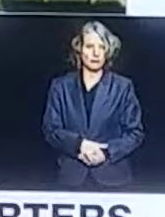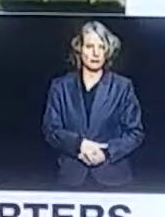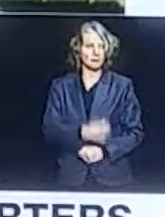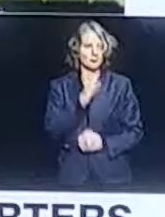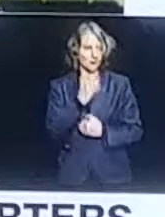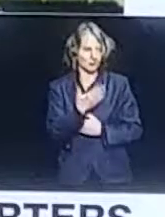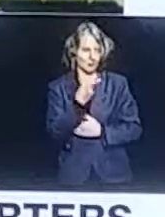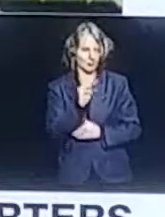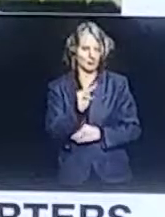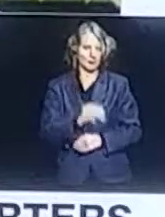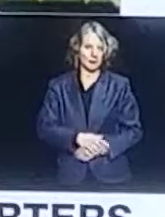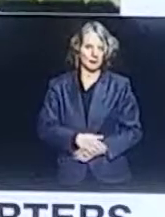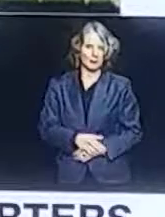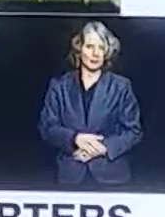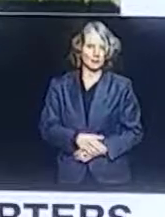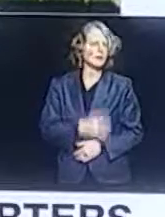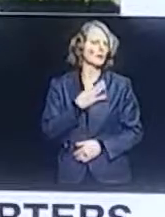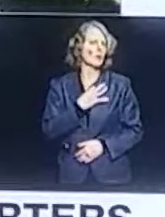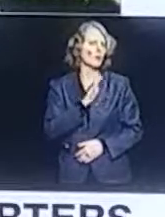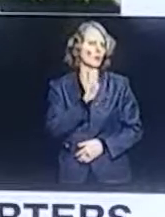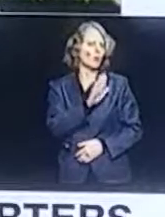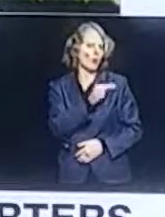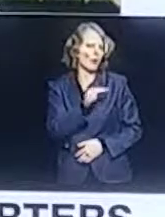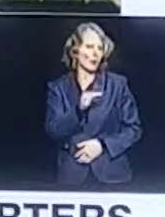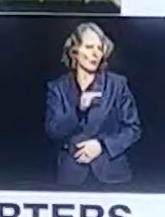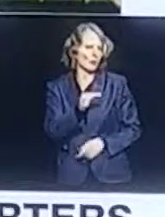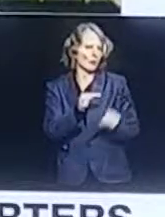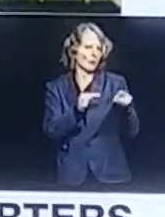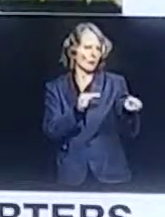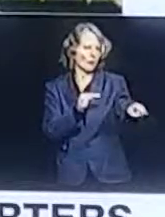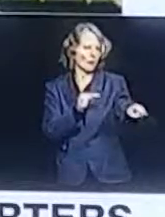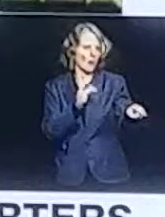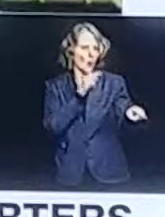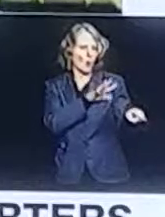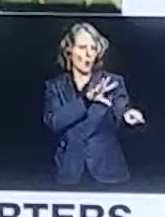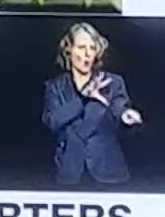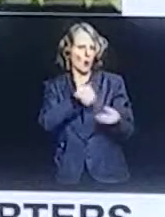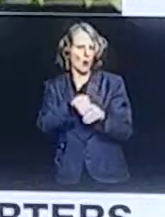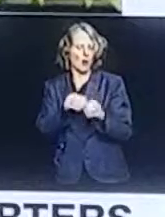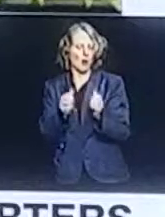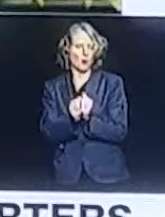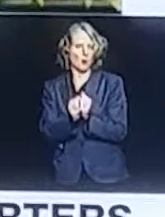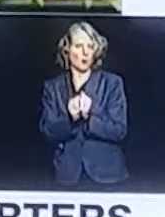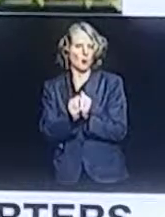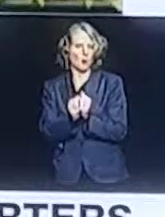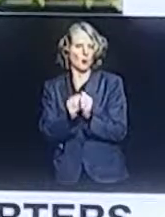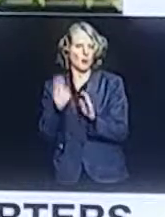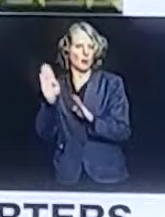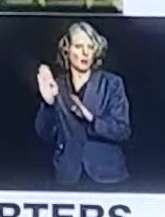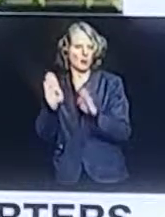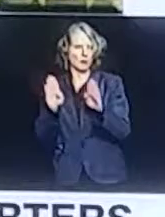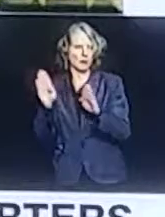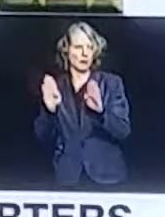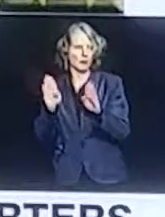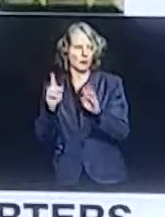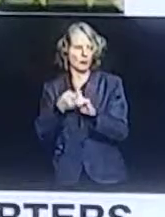Yes, good morning, Prime Minister. Is your government going to get involved in the bid by the Canadian firm Couche-Tard for France's